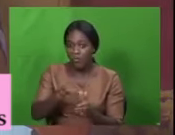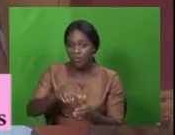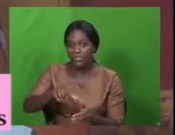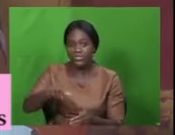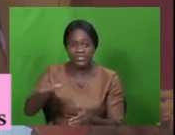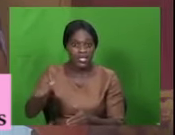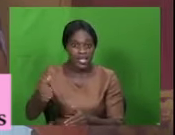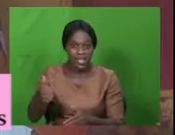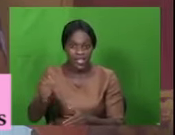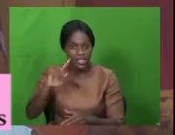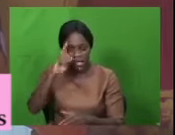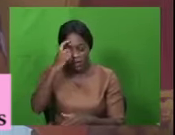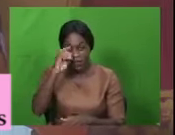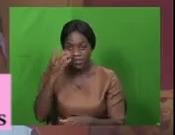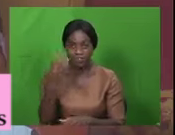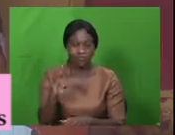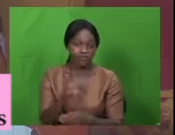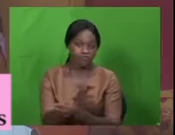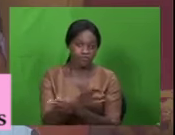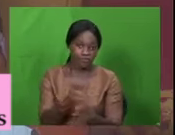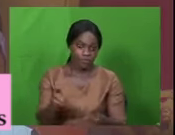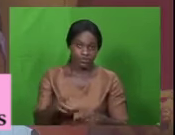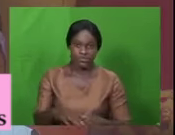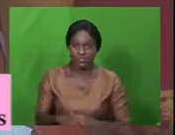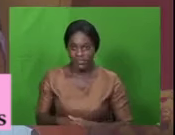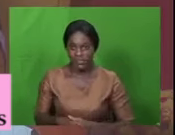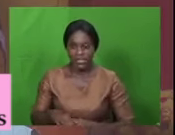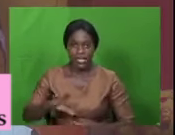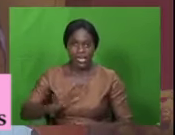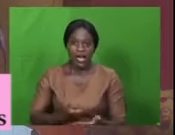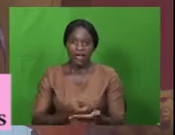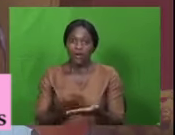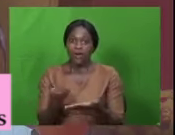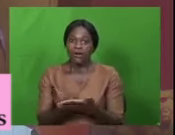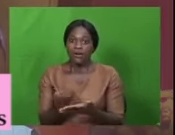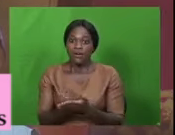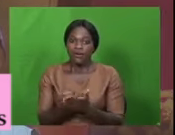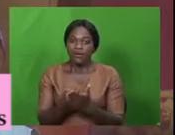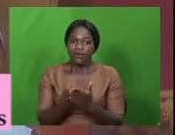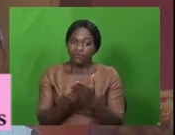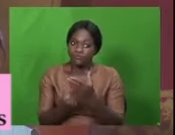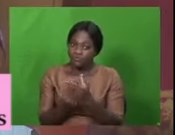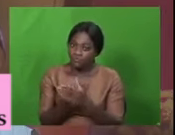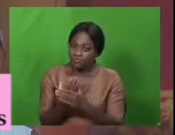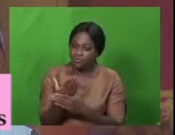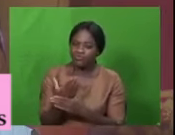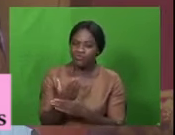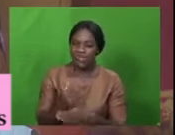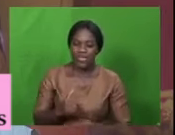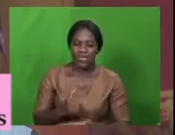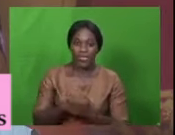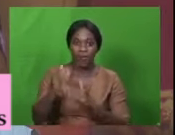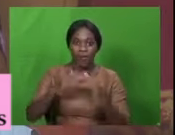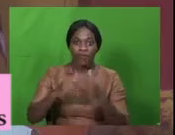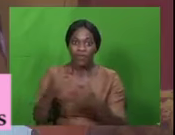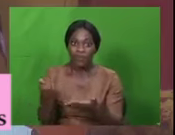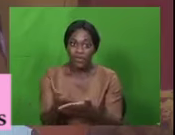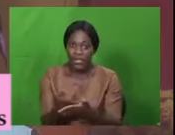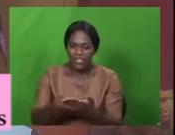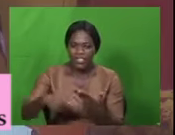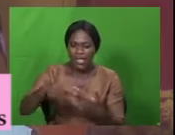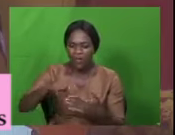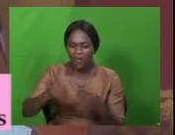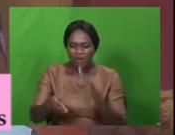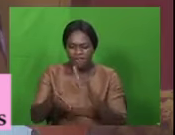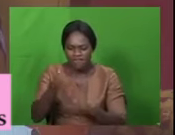Republic. Our economic growth has rebounded to place Ghana among the